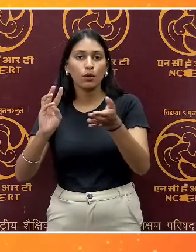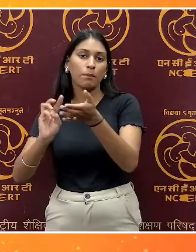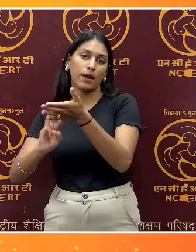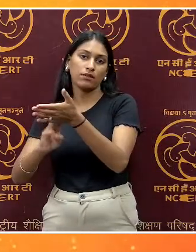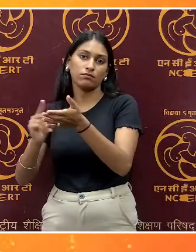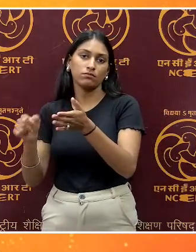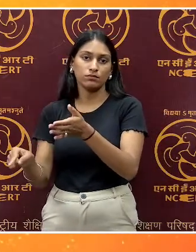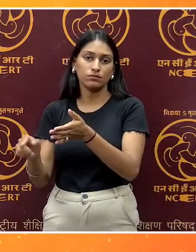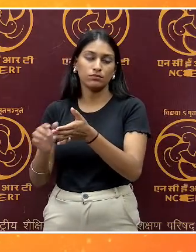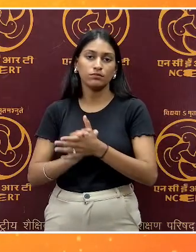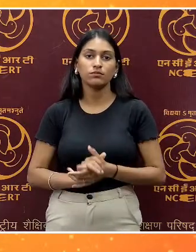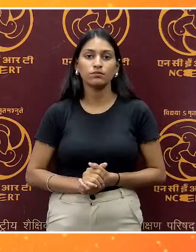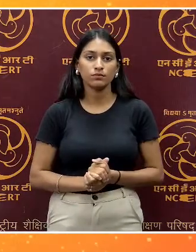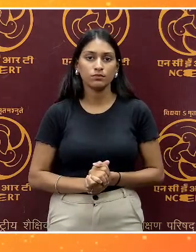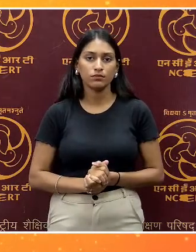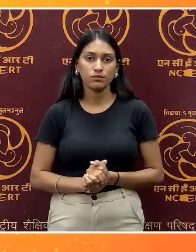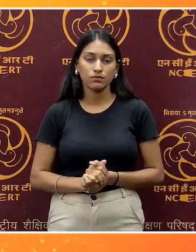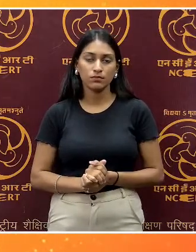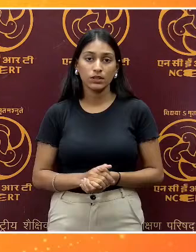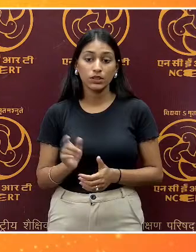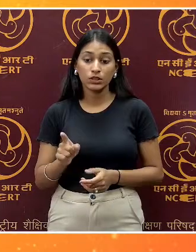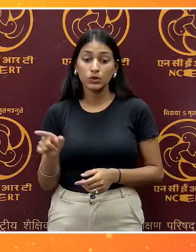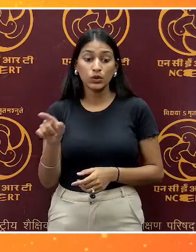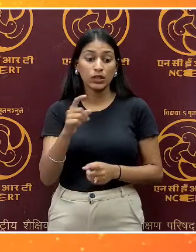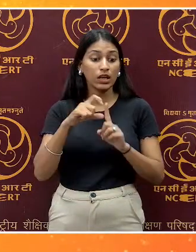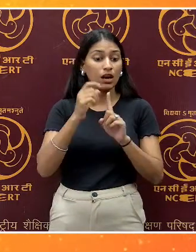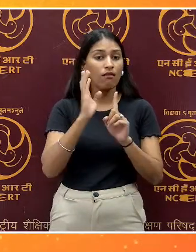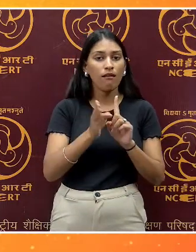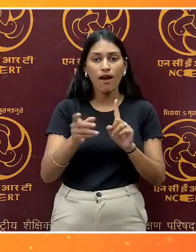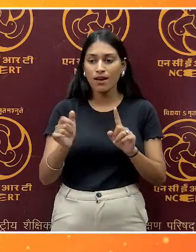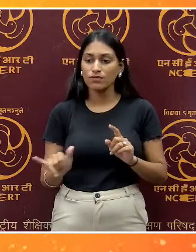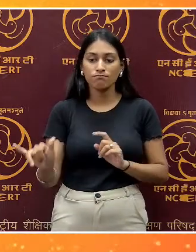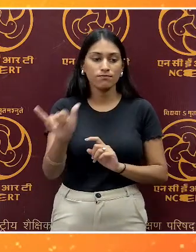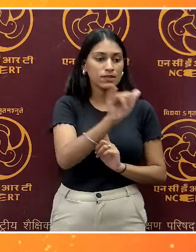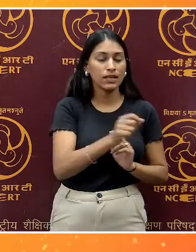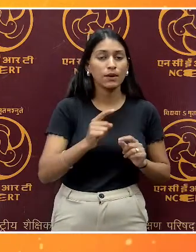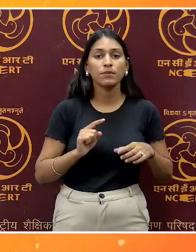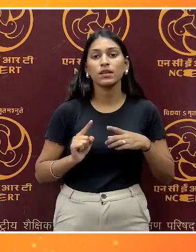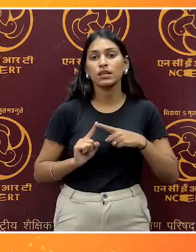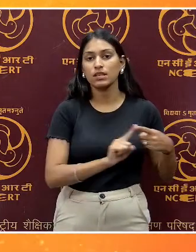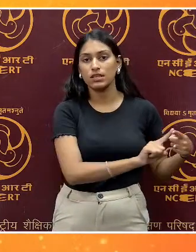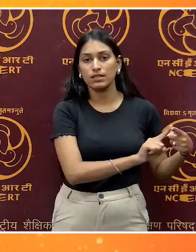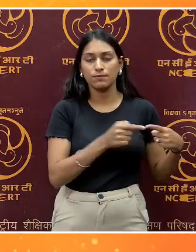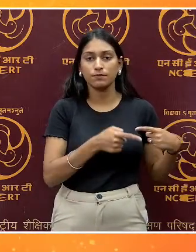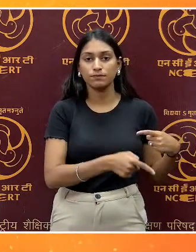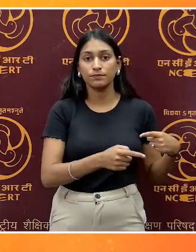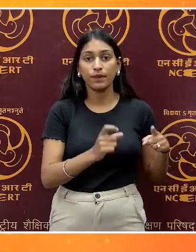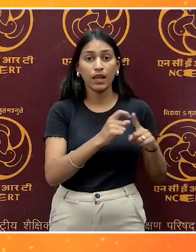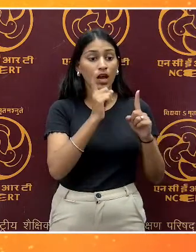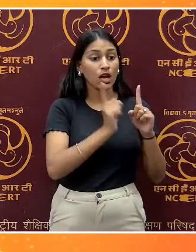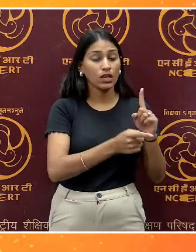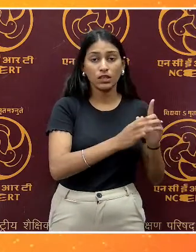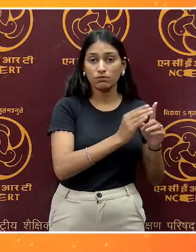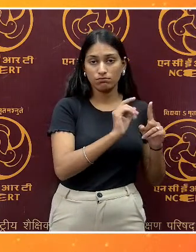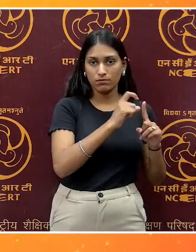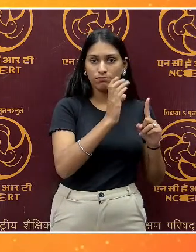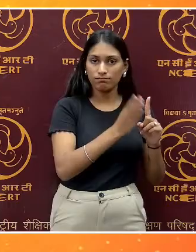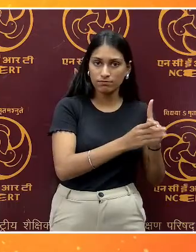Newton, will continue to be in the same direction, that is east. East, yes. Direction same for n greater than